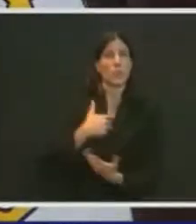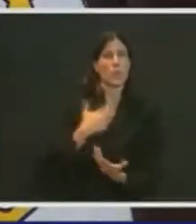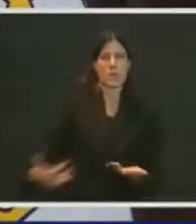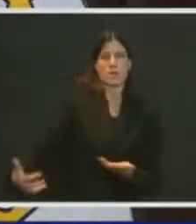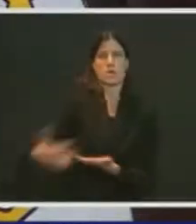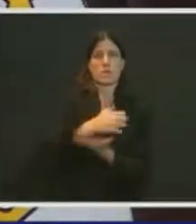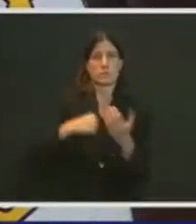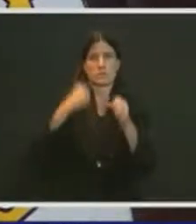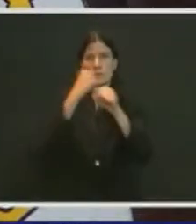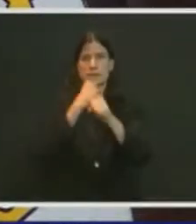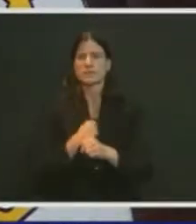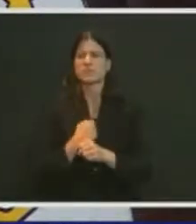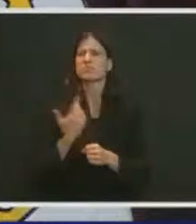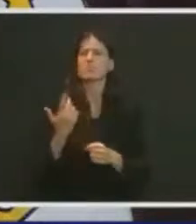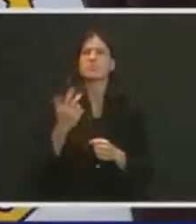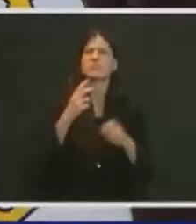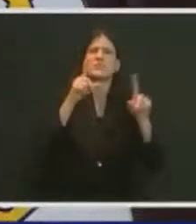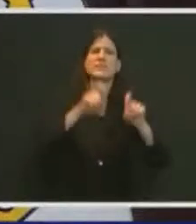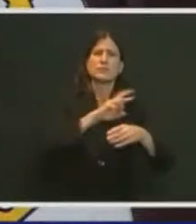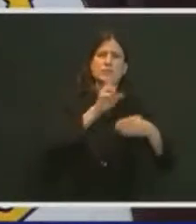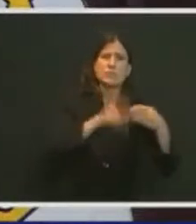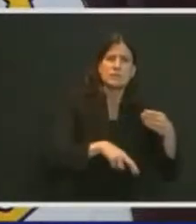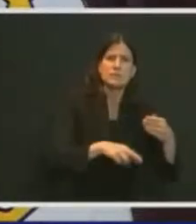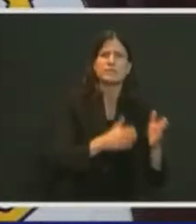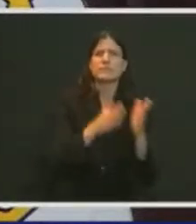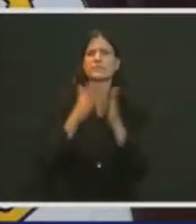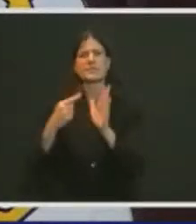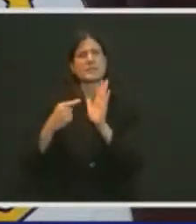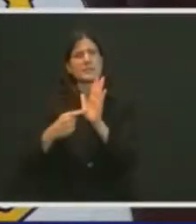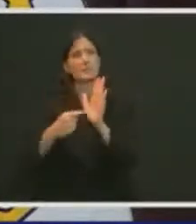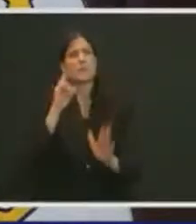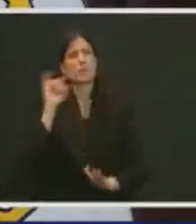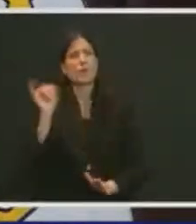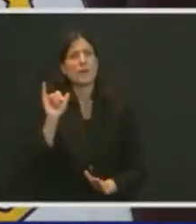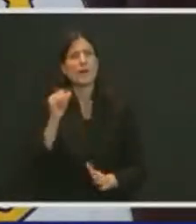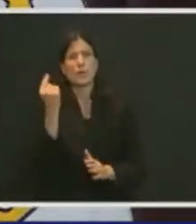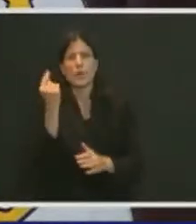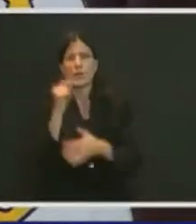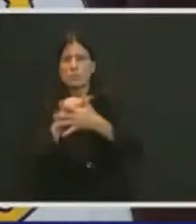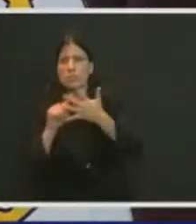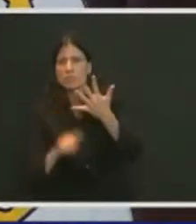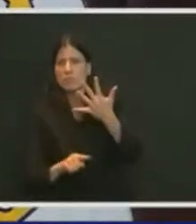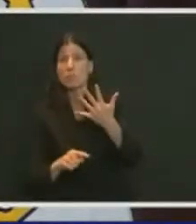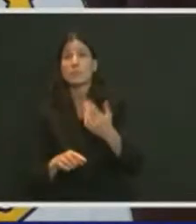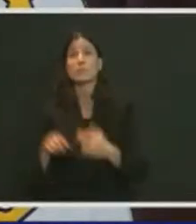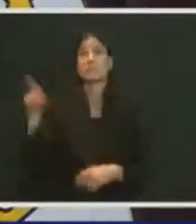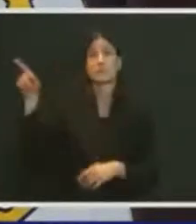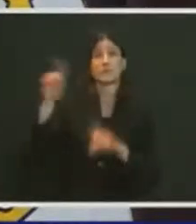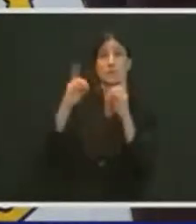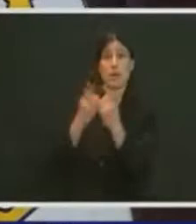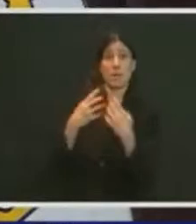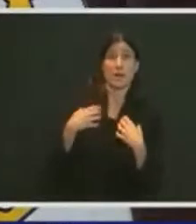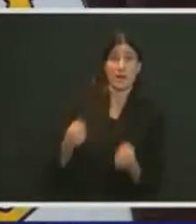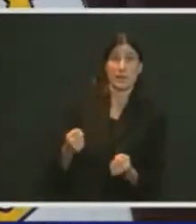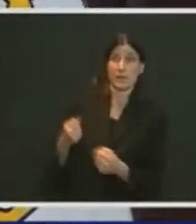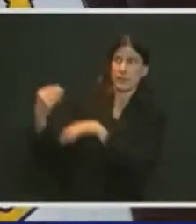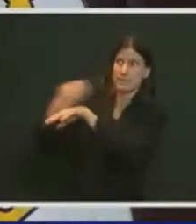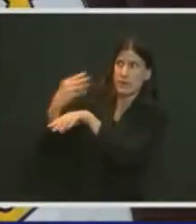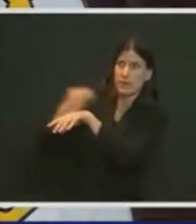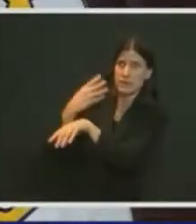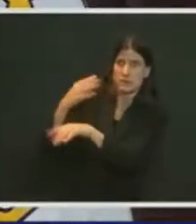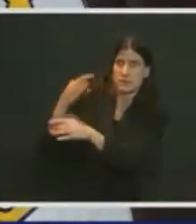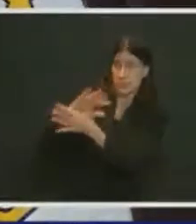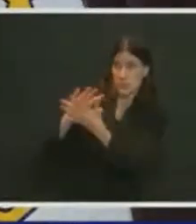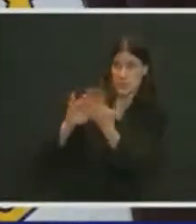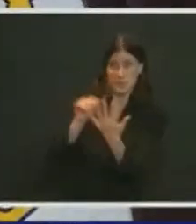someone's symptoms, how they can respond, what our guidance is from the Department of Health standpoint. We want to continue to move in that type of